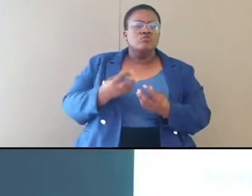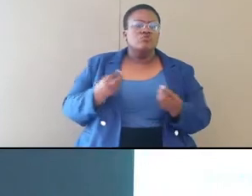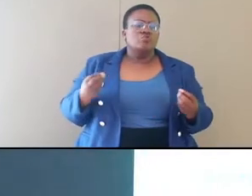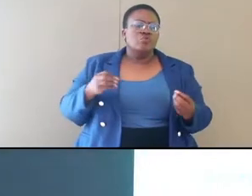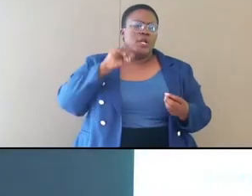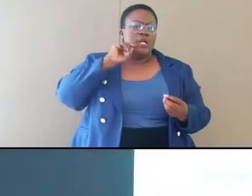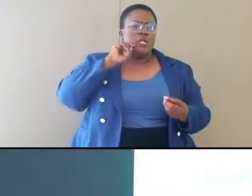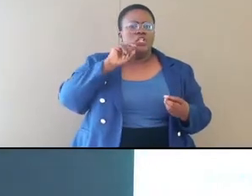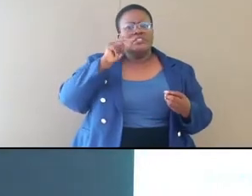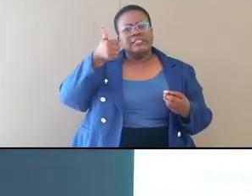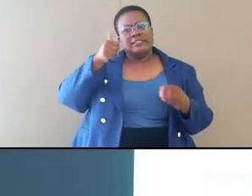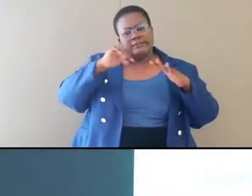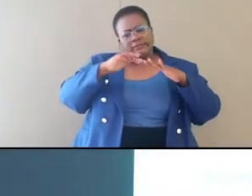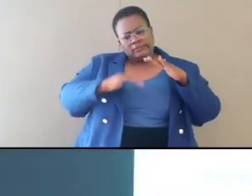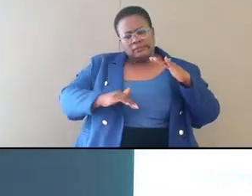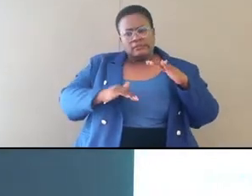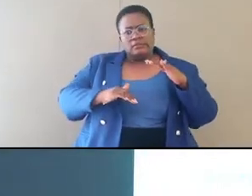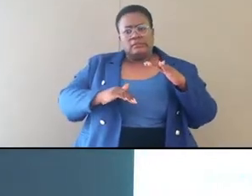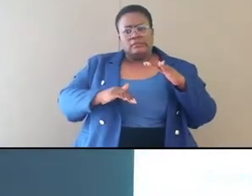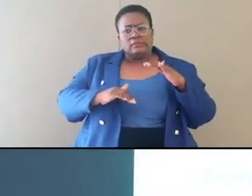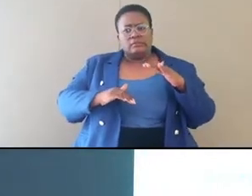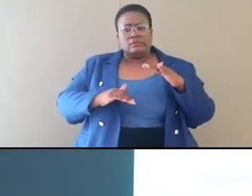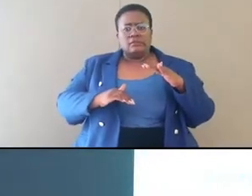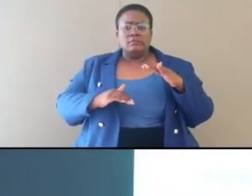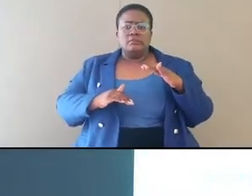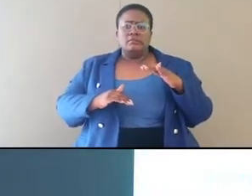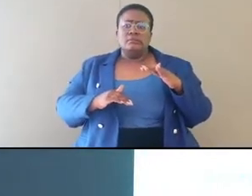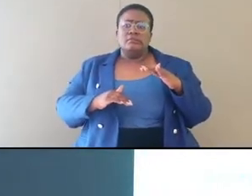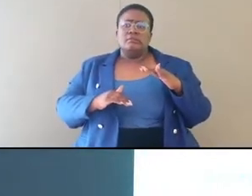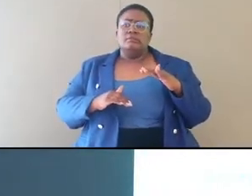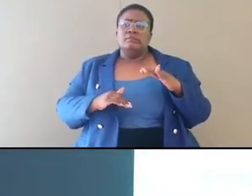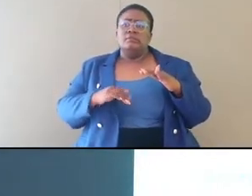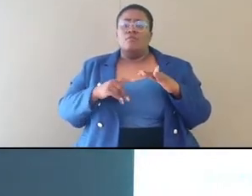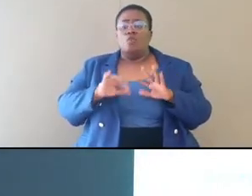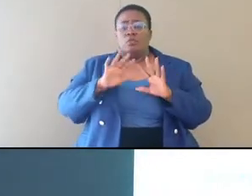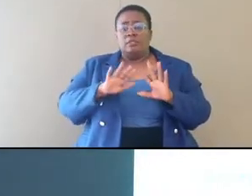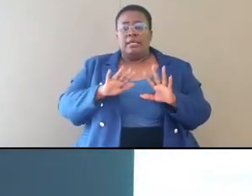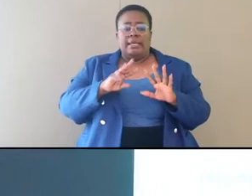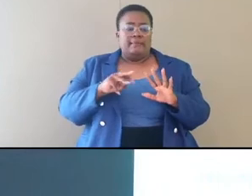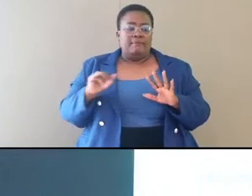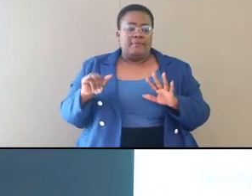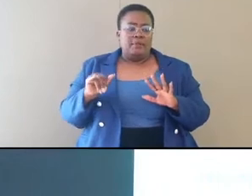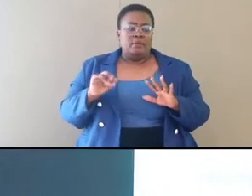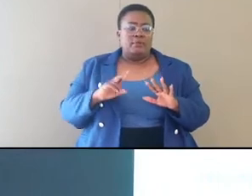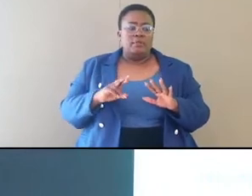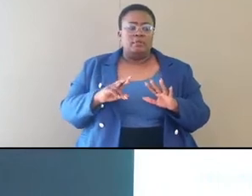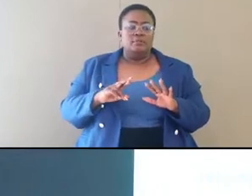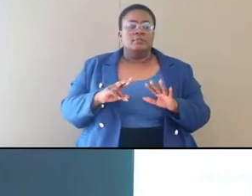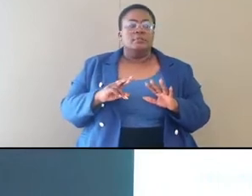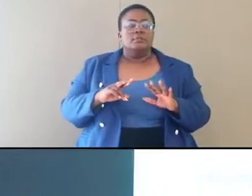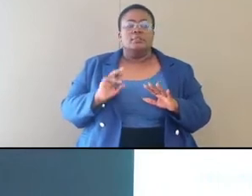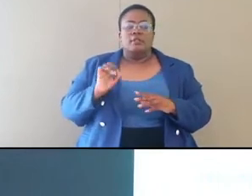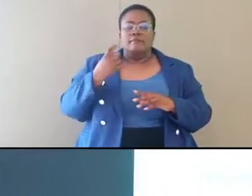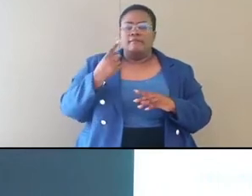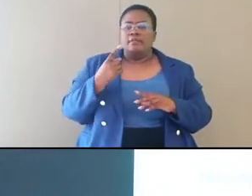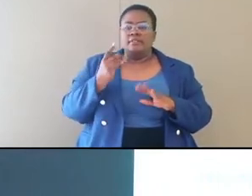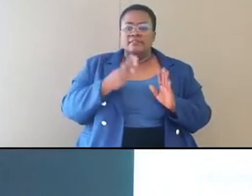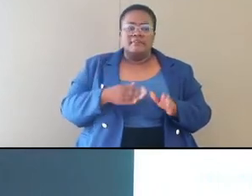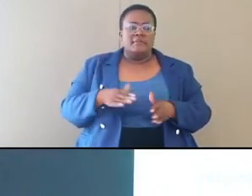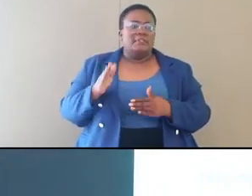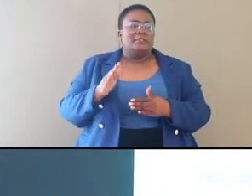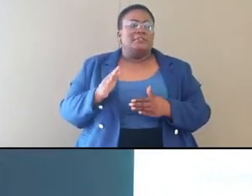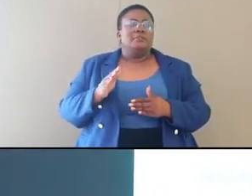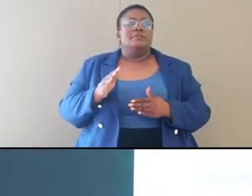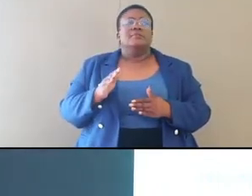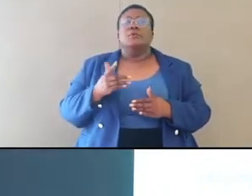if we were to target those under-sixes at a 10 billion rand price tag to reach the under-sixes as a first phase, we would be making a